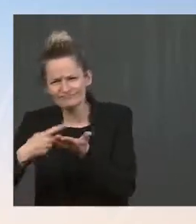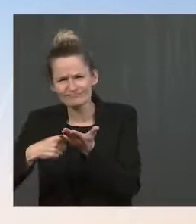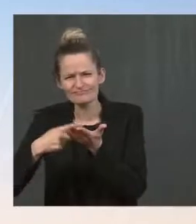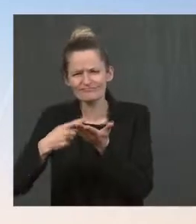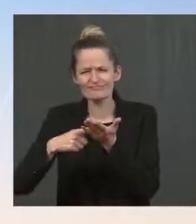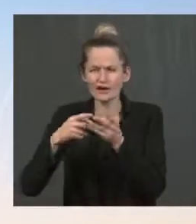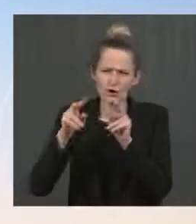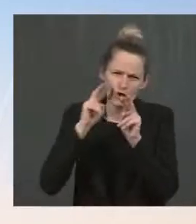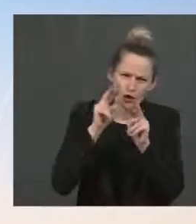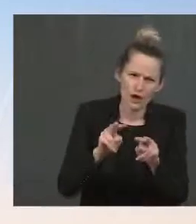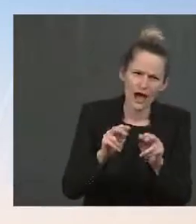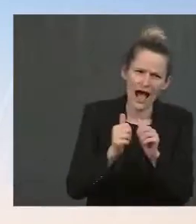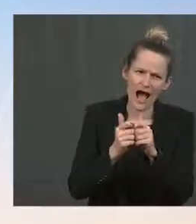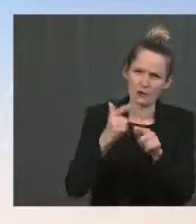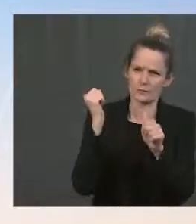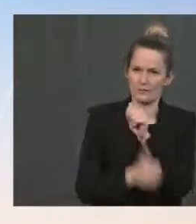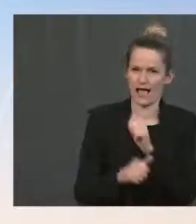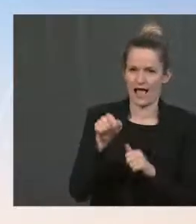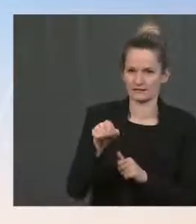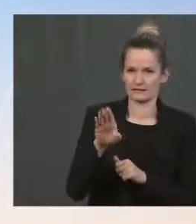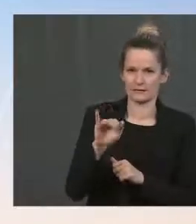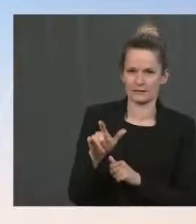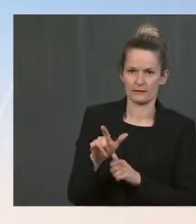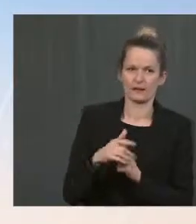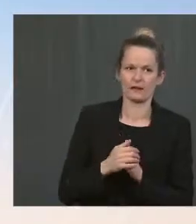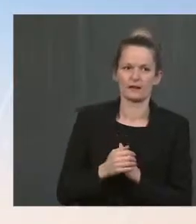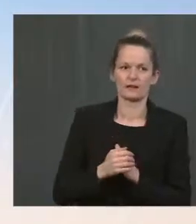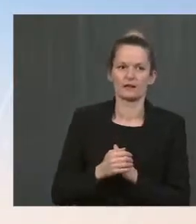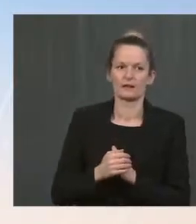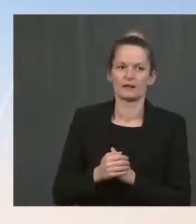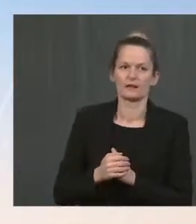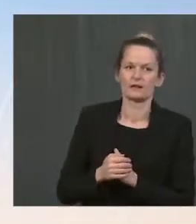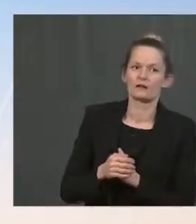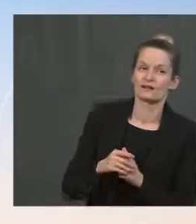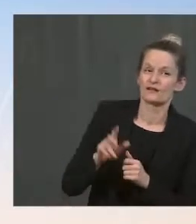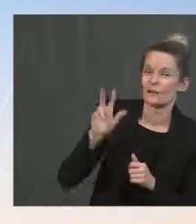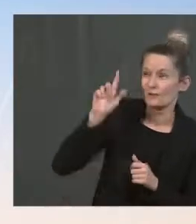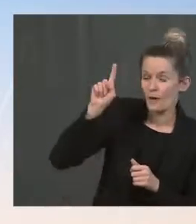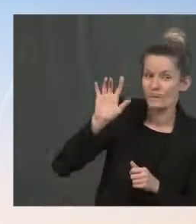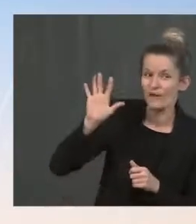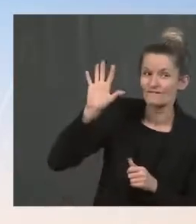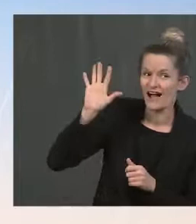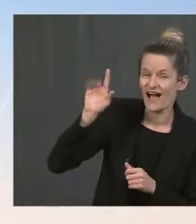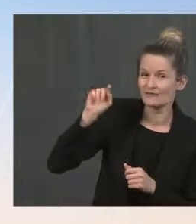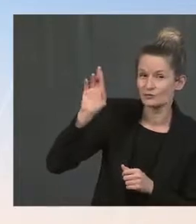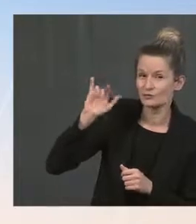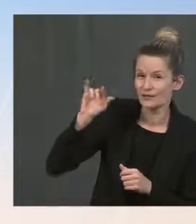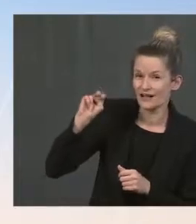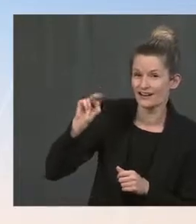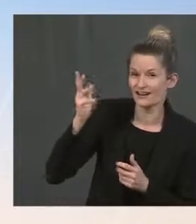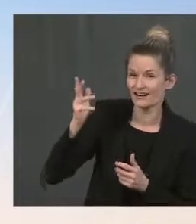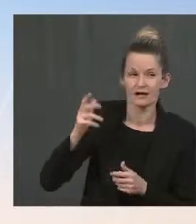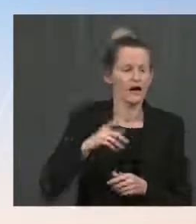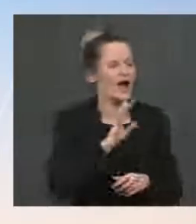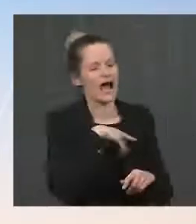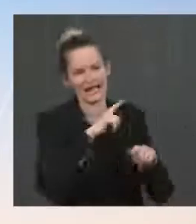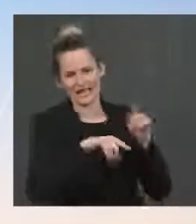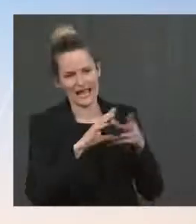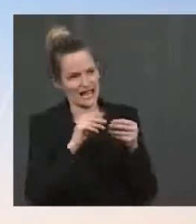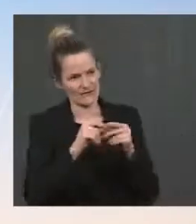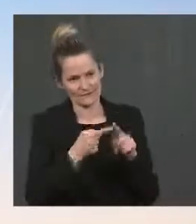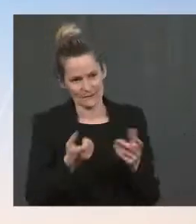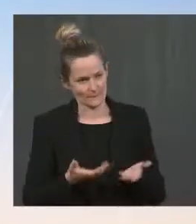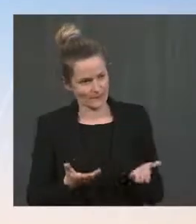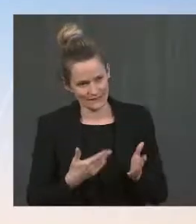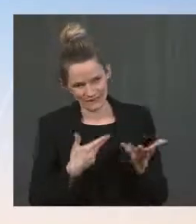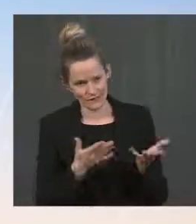moving it forward. $1.5 trillion. Again, I'm not going to negotiate from here. What the president is encouraged by is agreement about